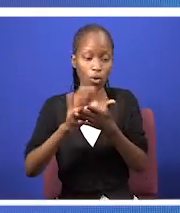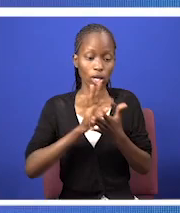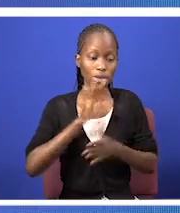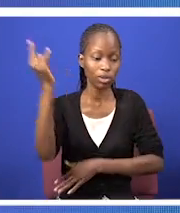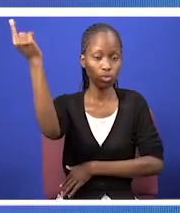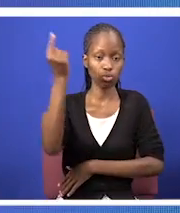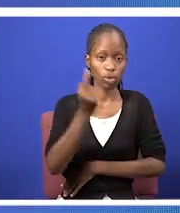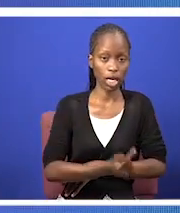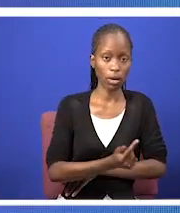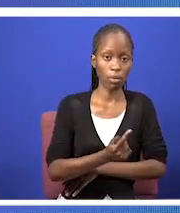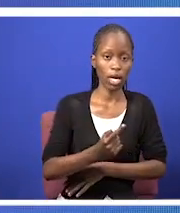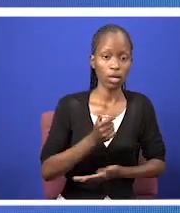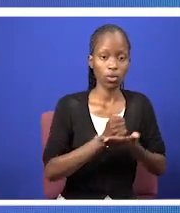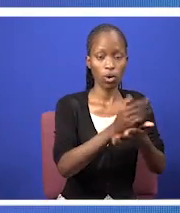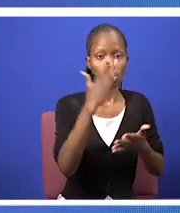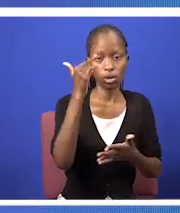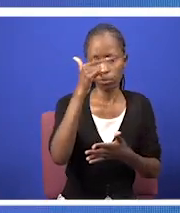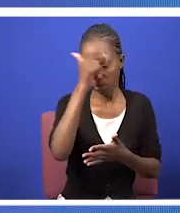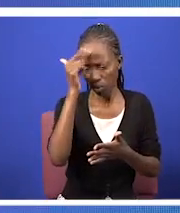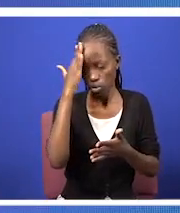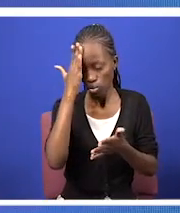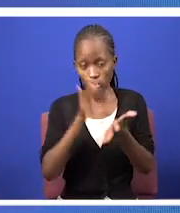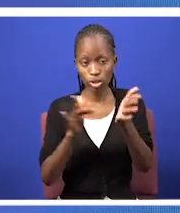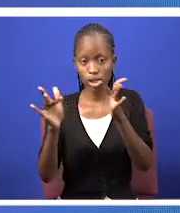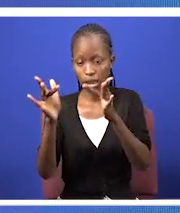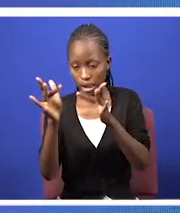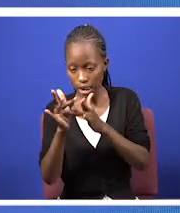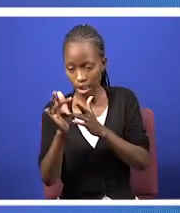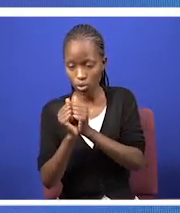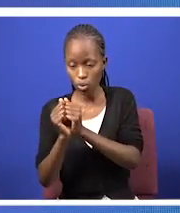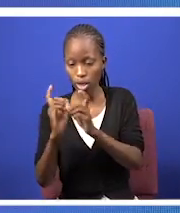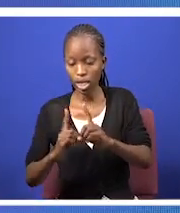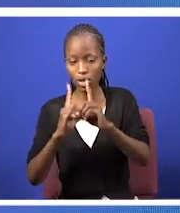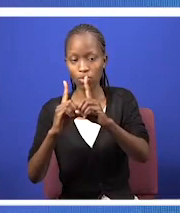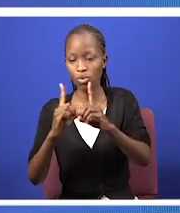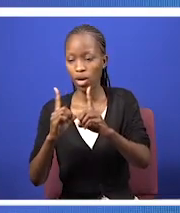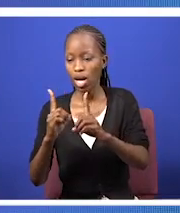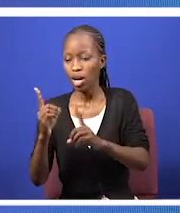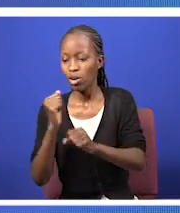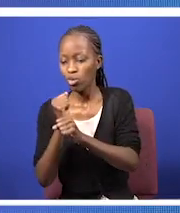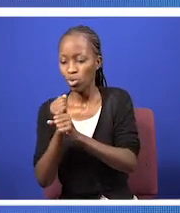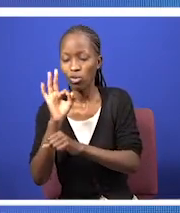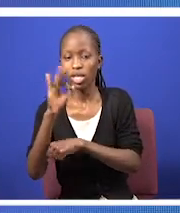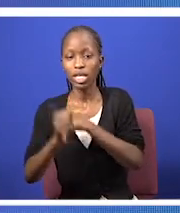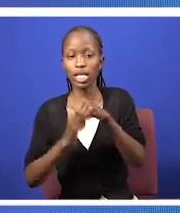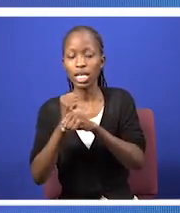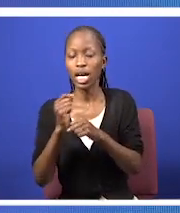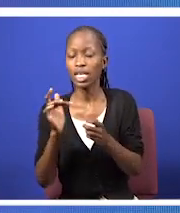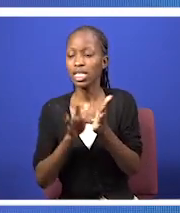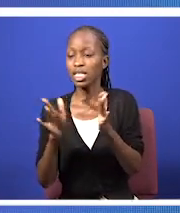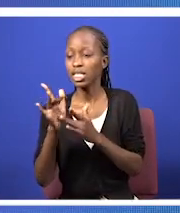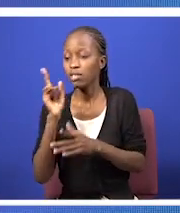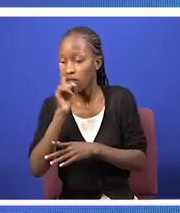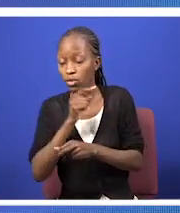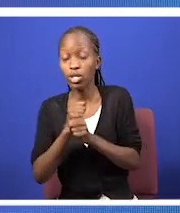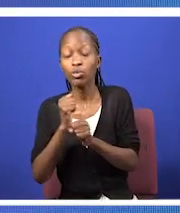leave his disciples by themselves. They'd been with Jesus for 3.5 years, and now as he's on the cusp of fulfilling his mission on the